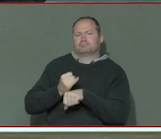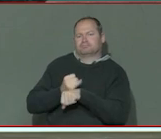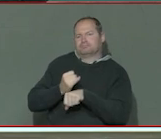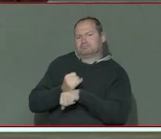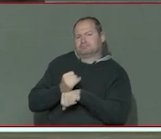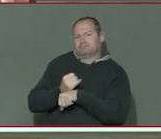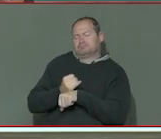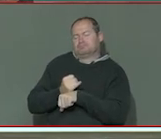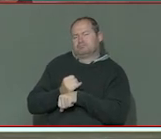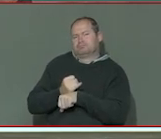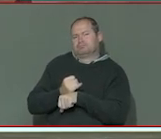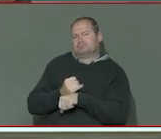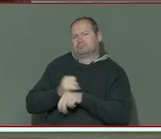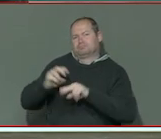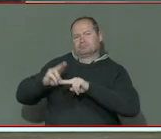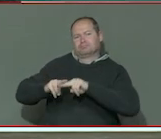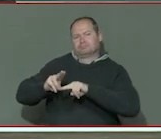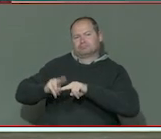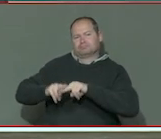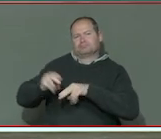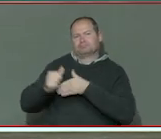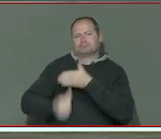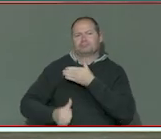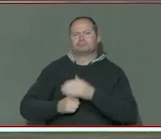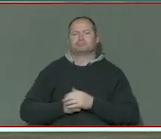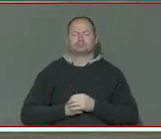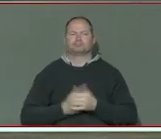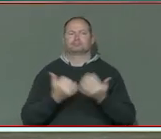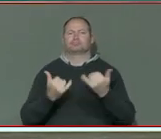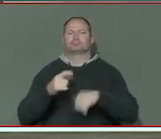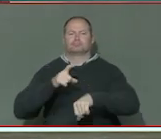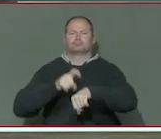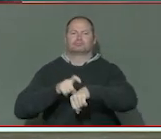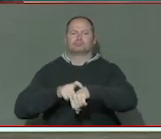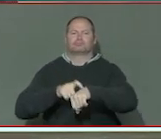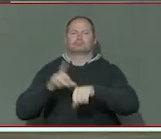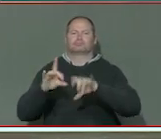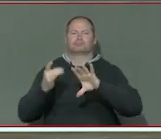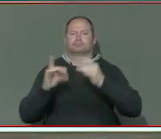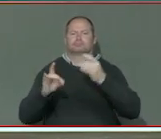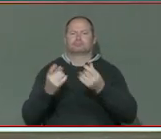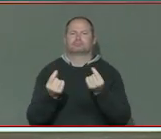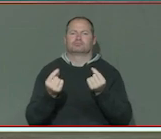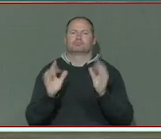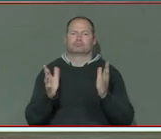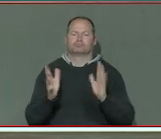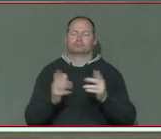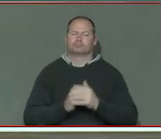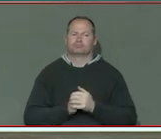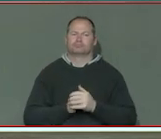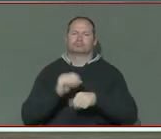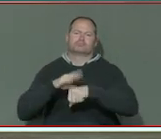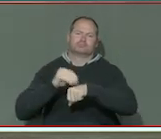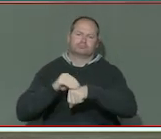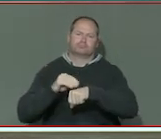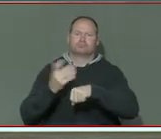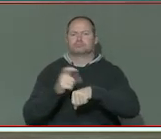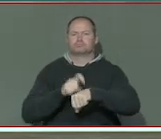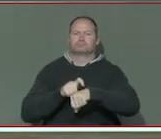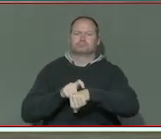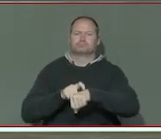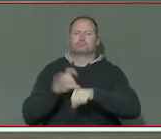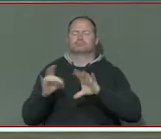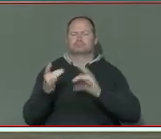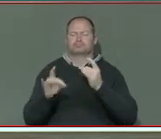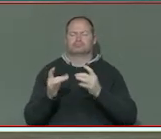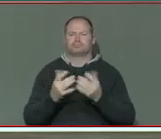from February. And that is how our age analysis is done. So if they give you an age analysis, it normally tells